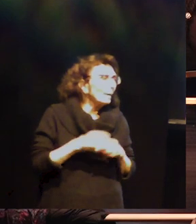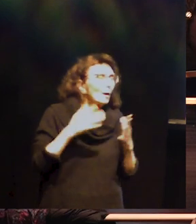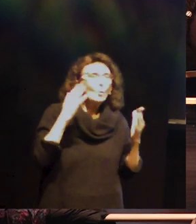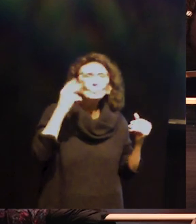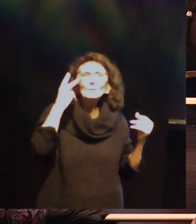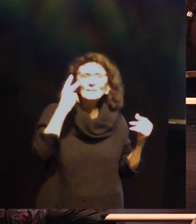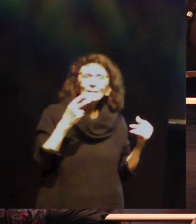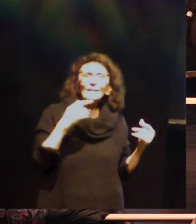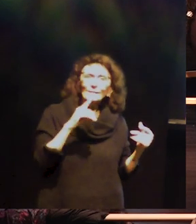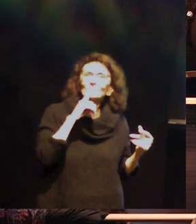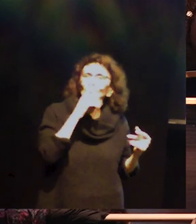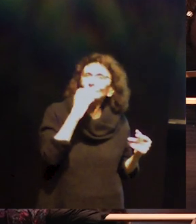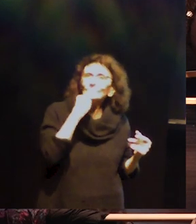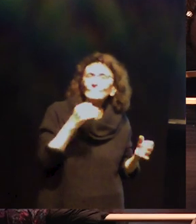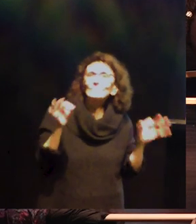that.